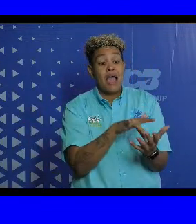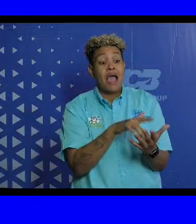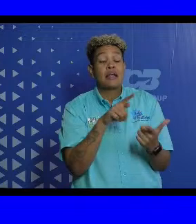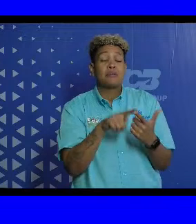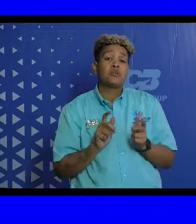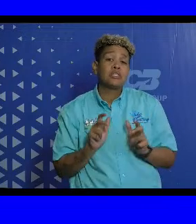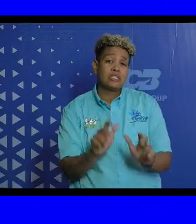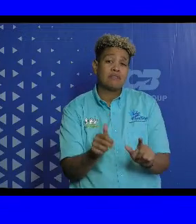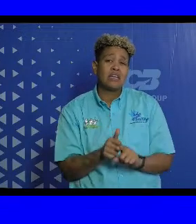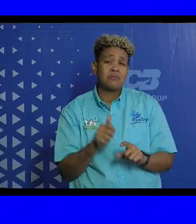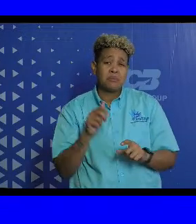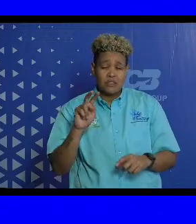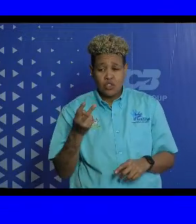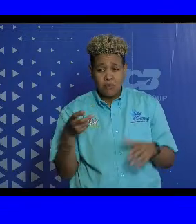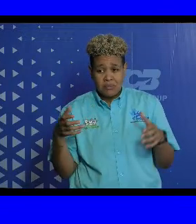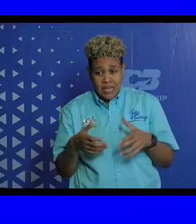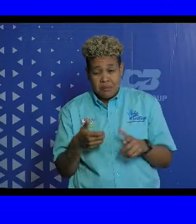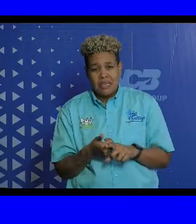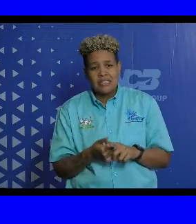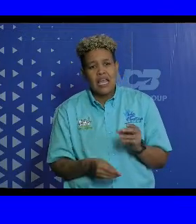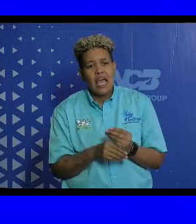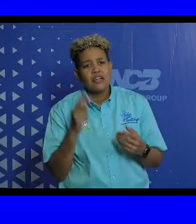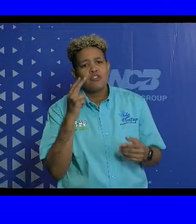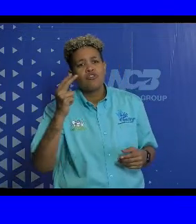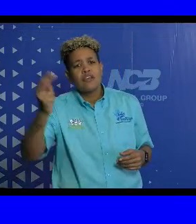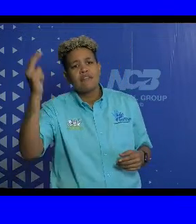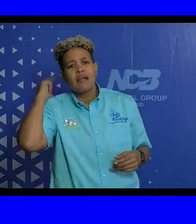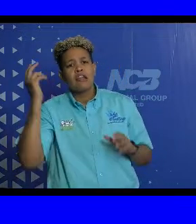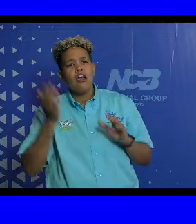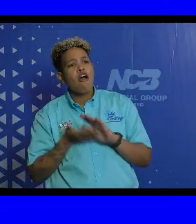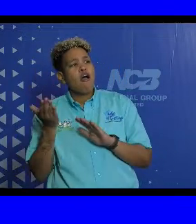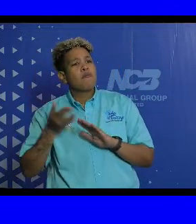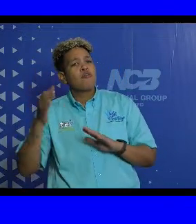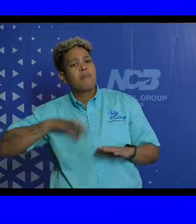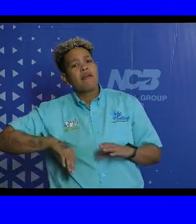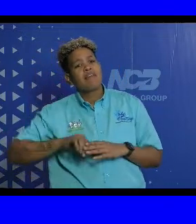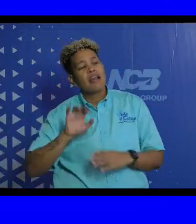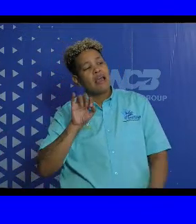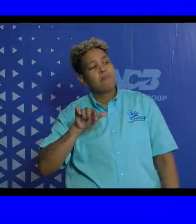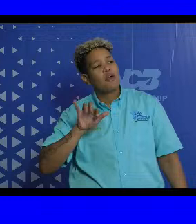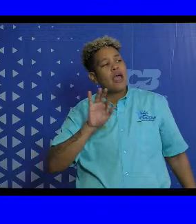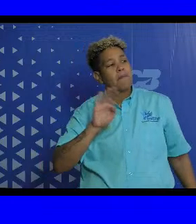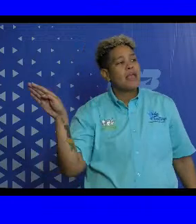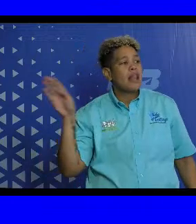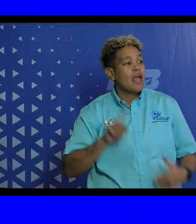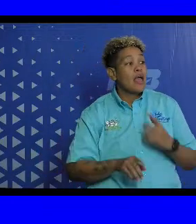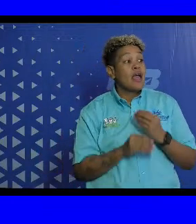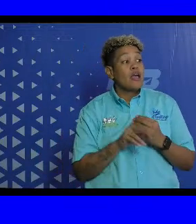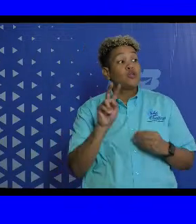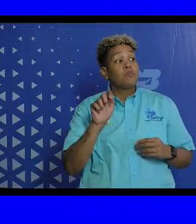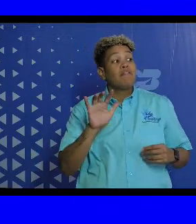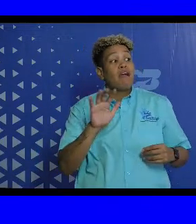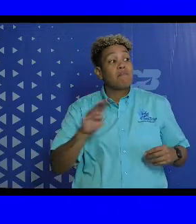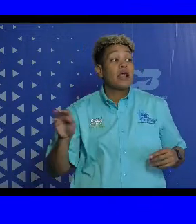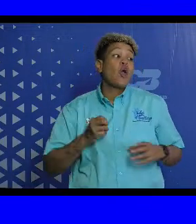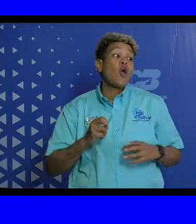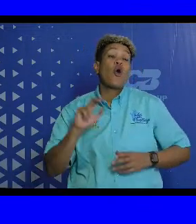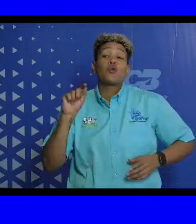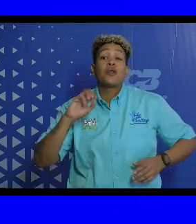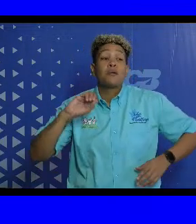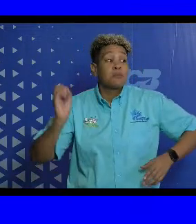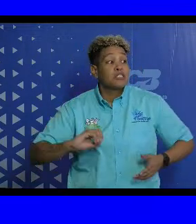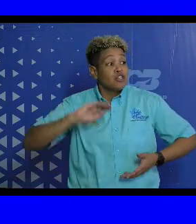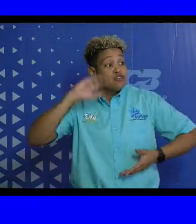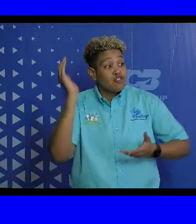and investment subsegment and reflected an operating profit of 9.9 billion, a 2.5 billion or